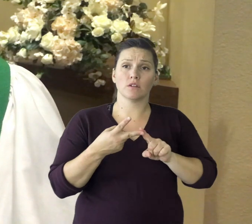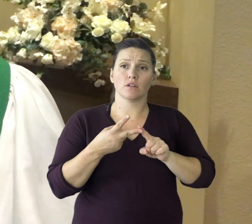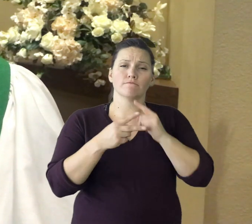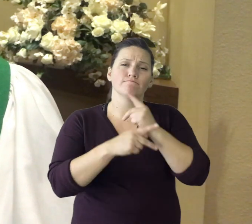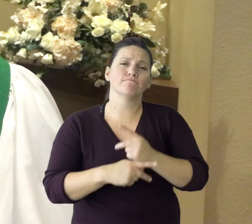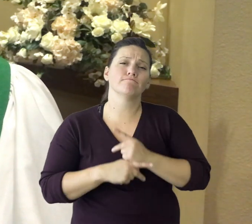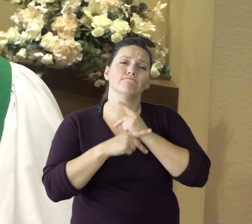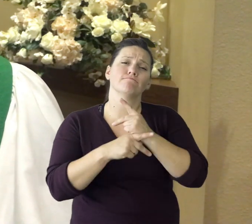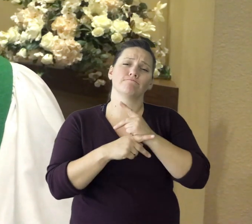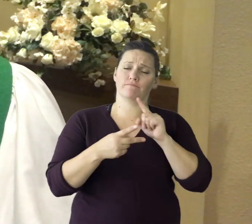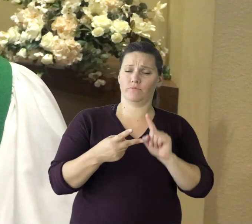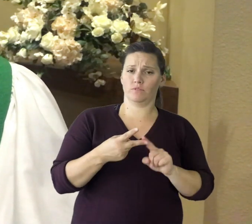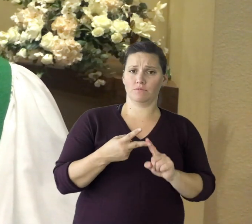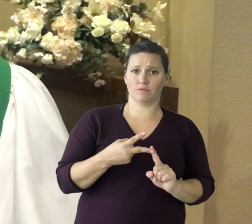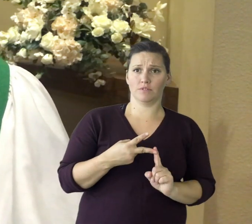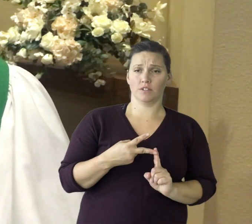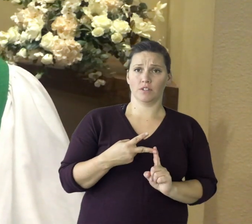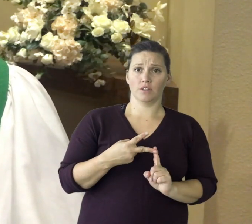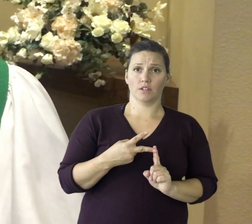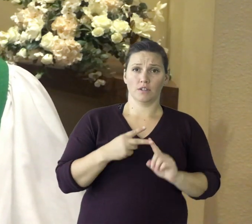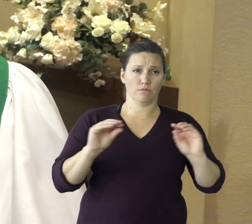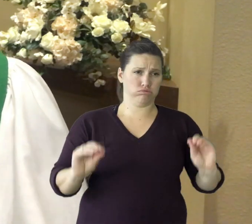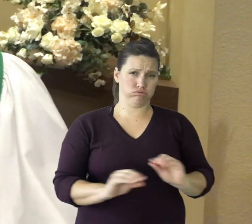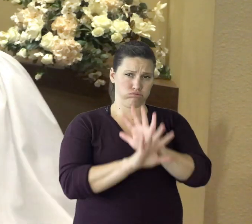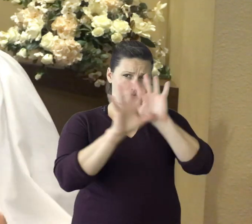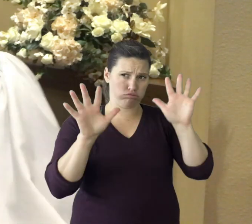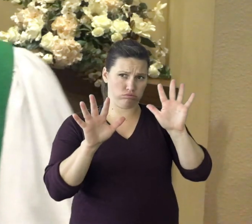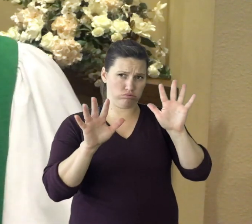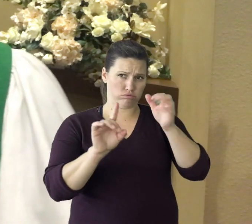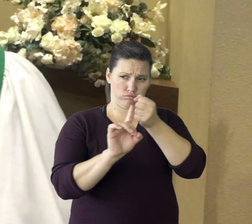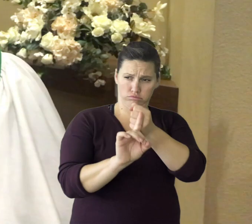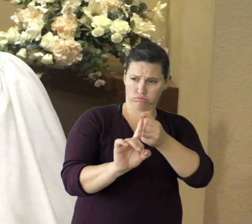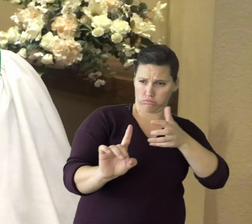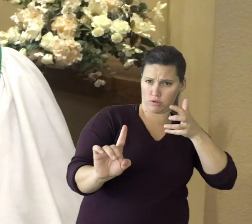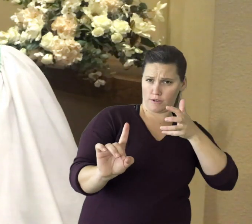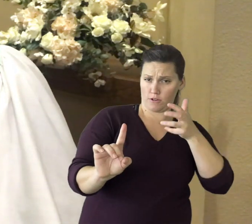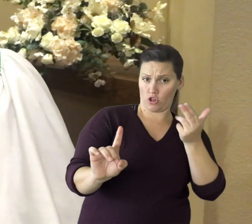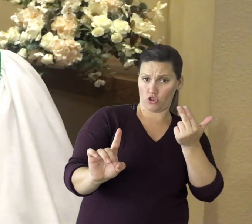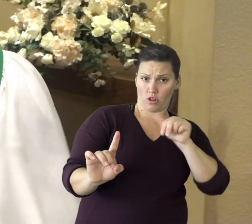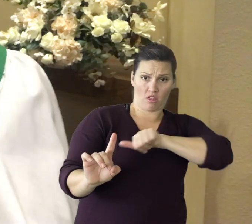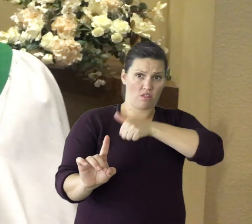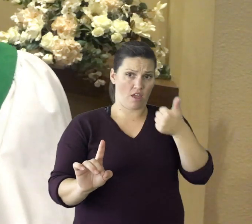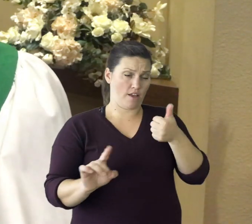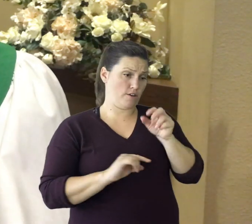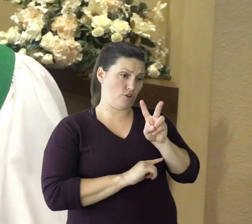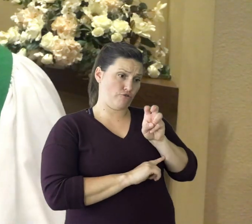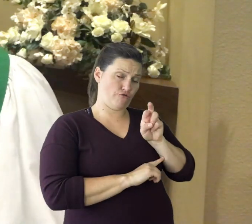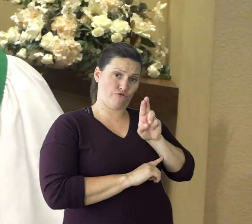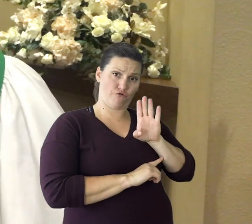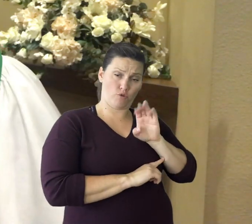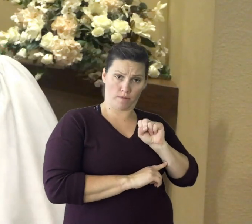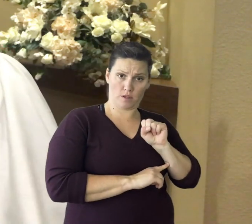patience and kindness. And then it's clarified and expanded with the